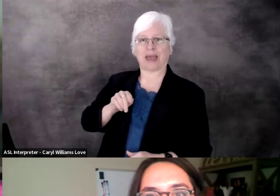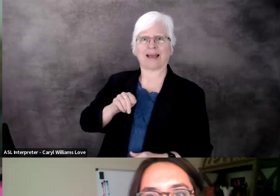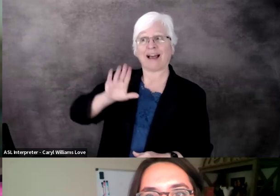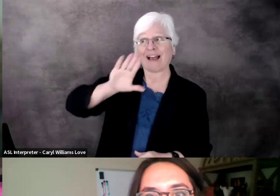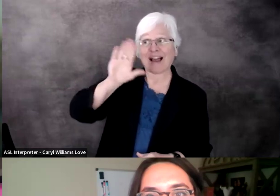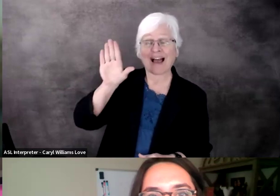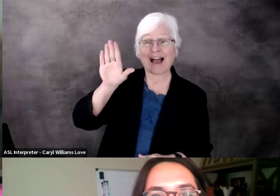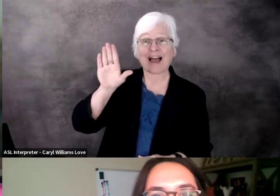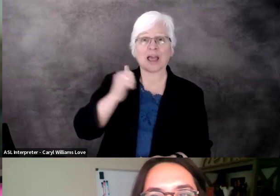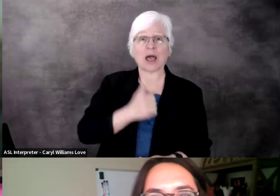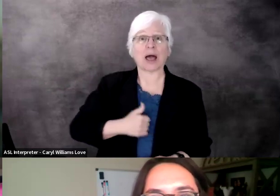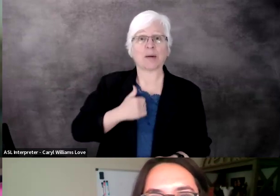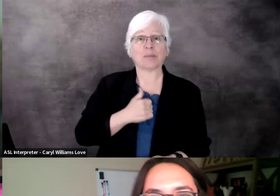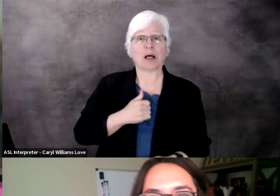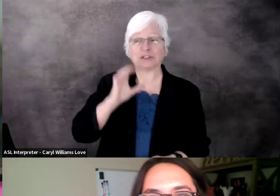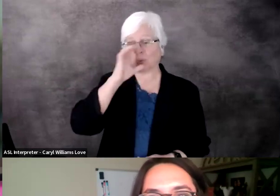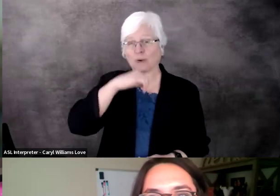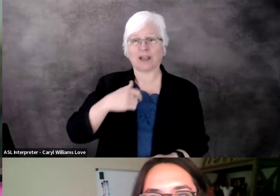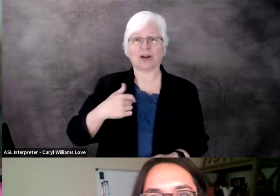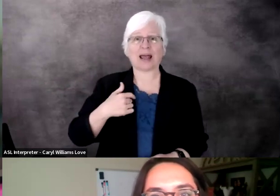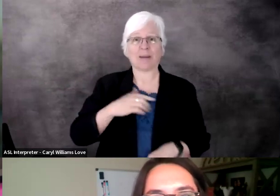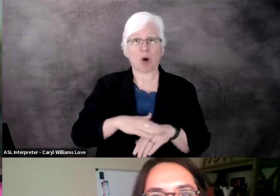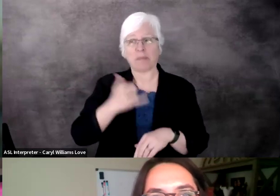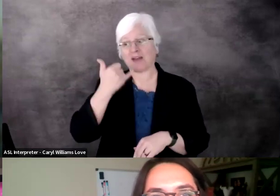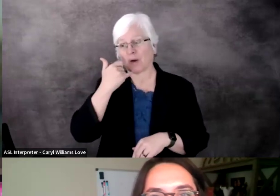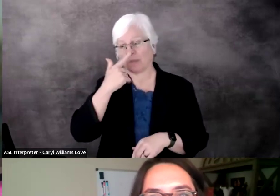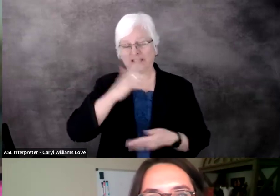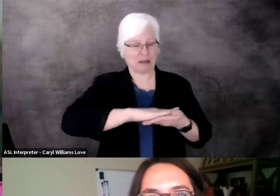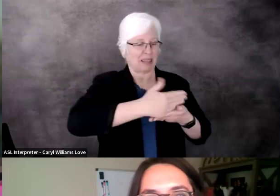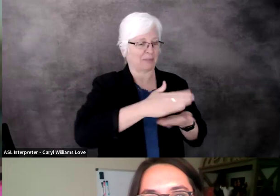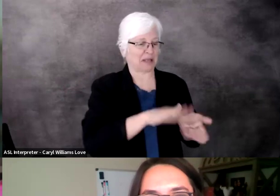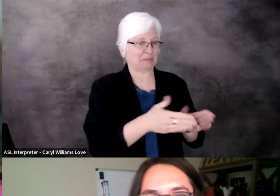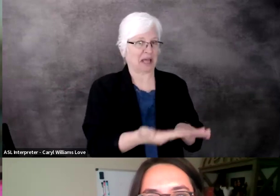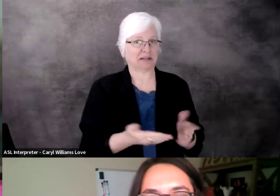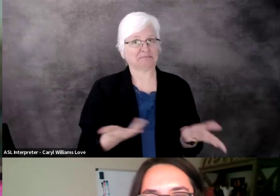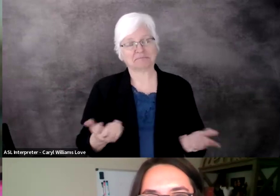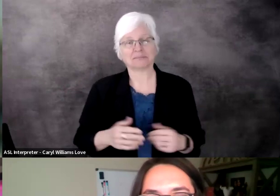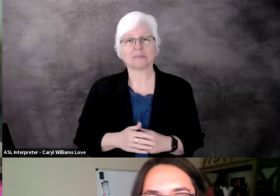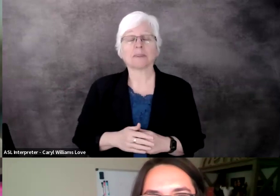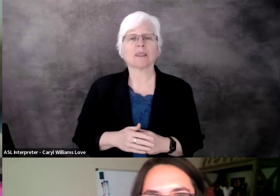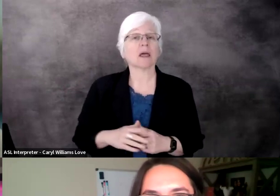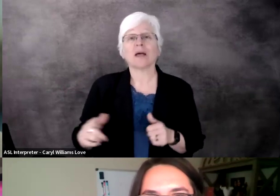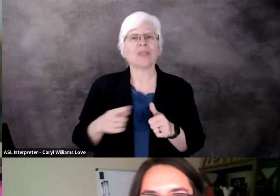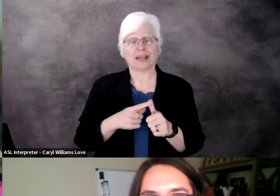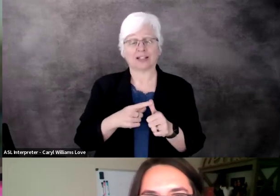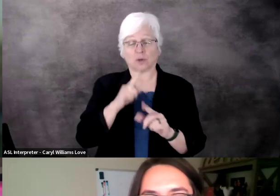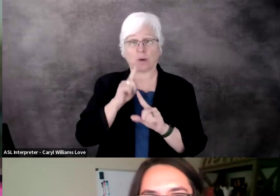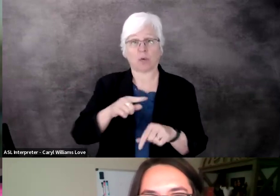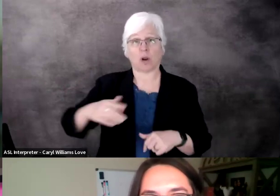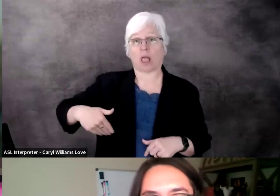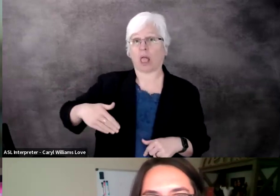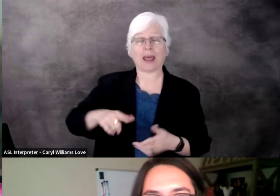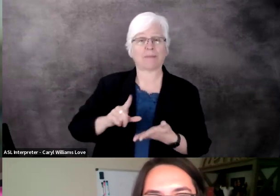the weirdness. My laptop died, so I'm doing this by phone today. But the initial report hasn't been published by OFM